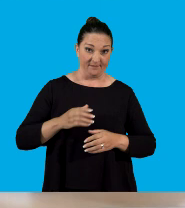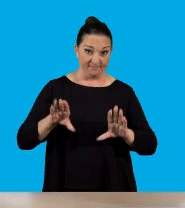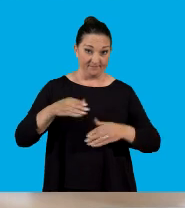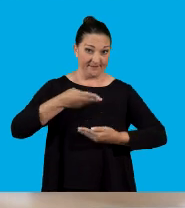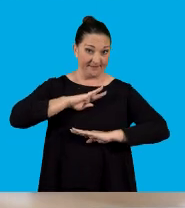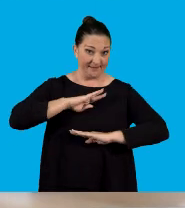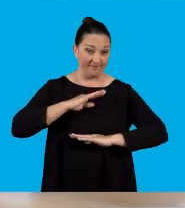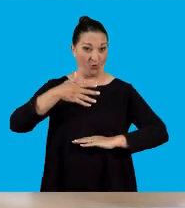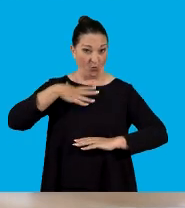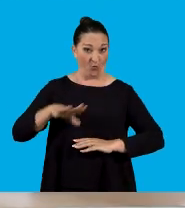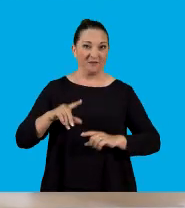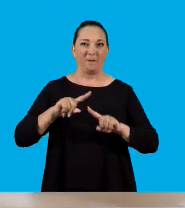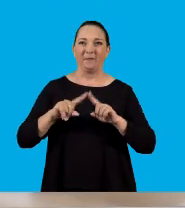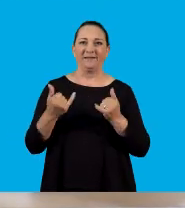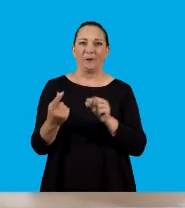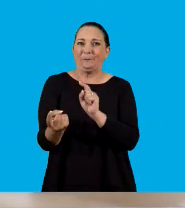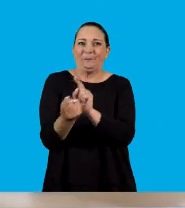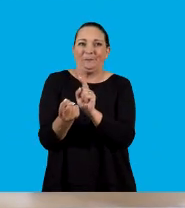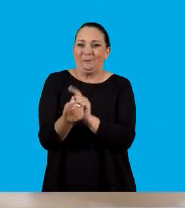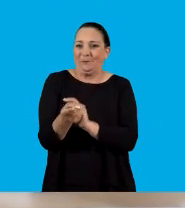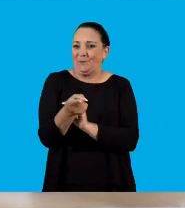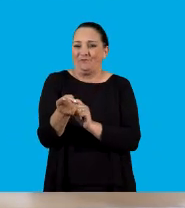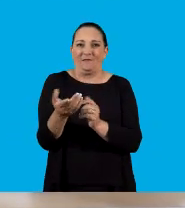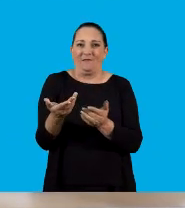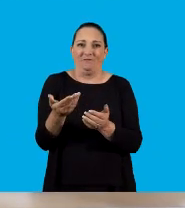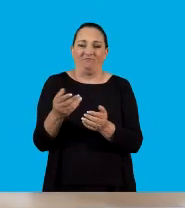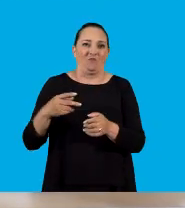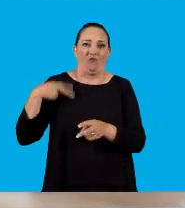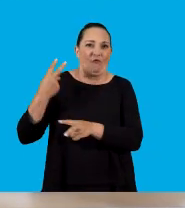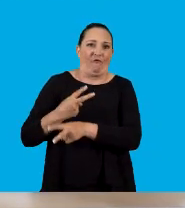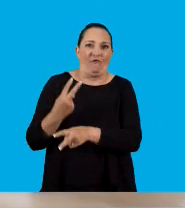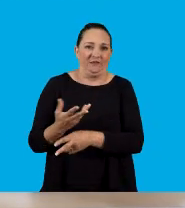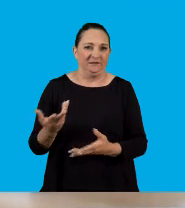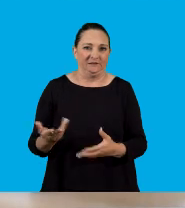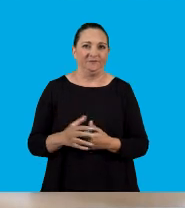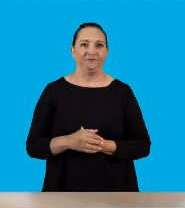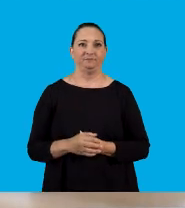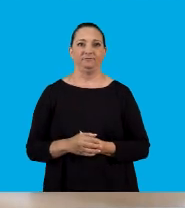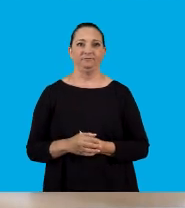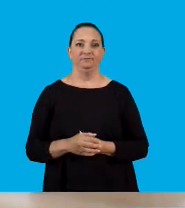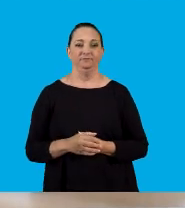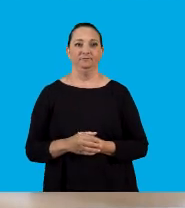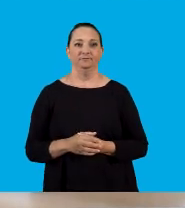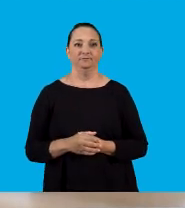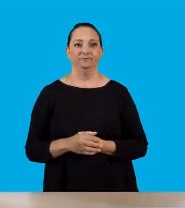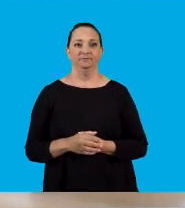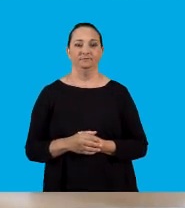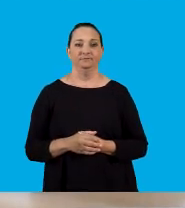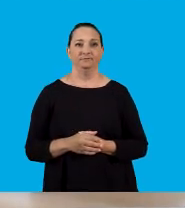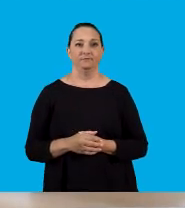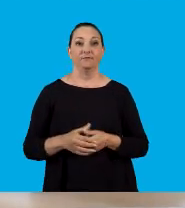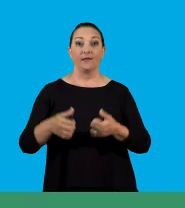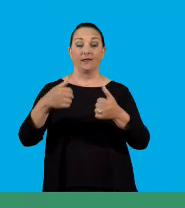now employees seldomly meet these clients who actually want to be